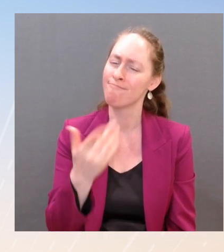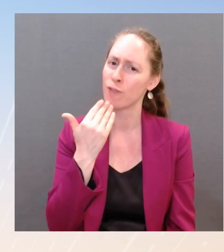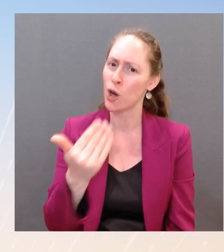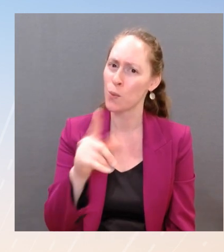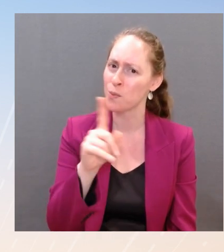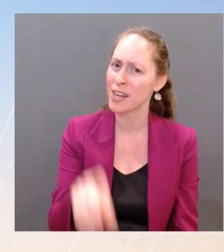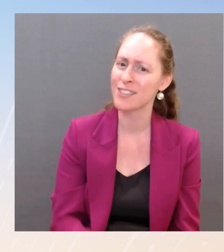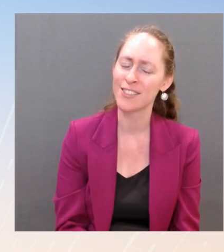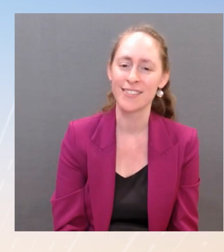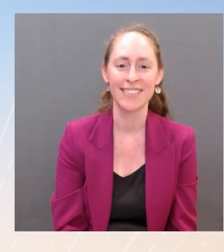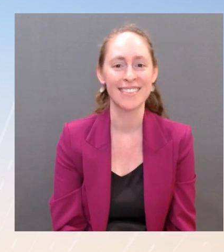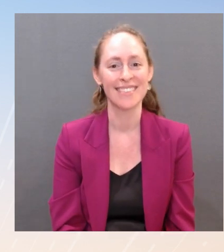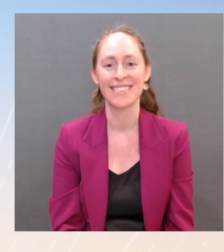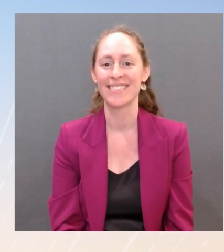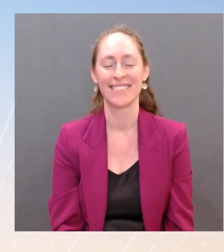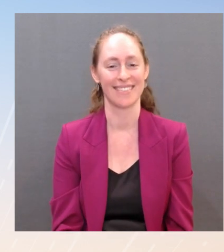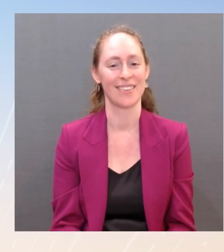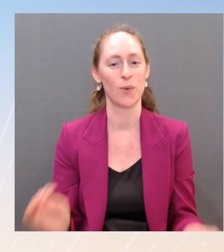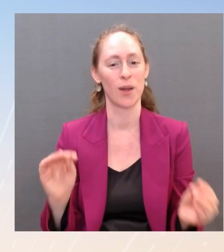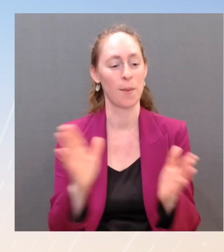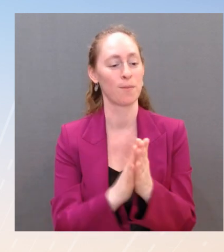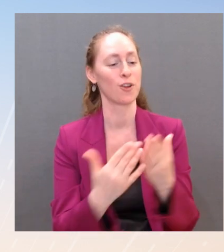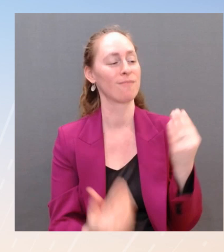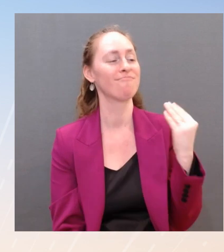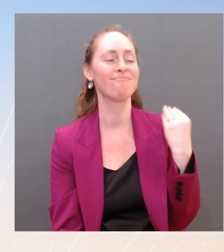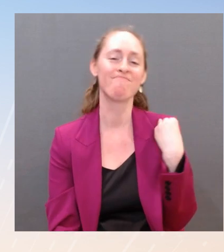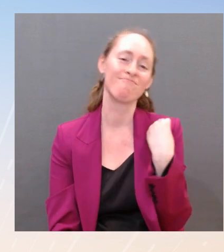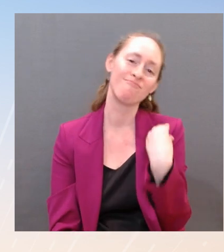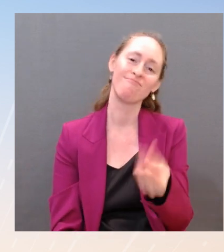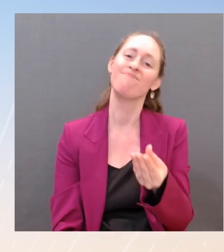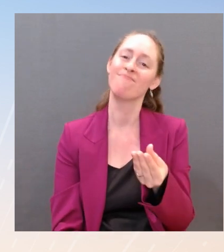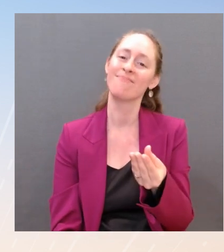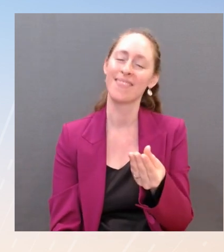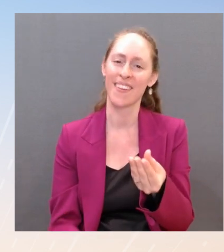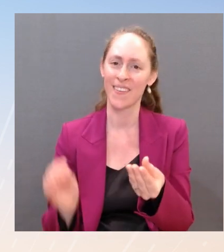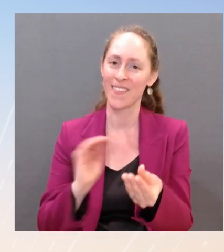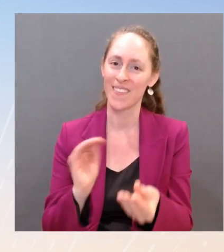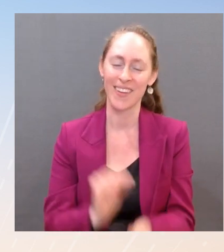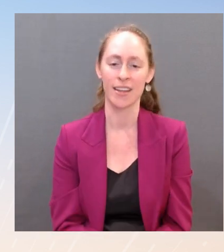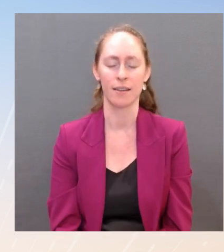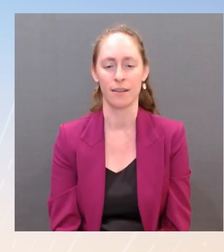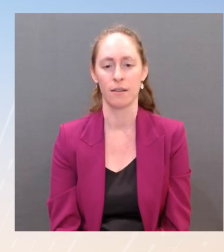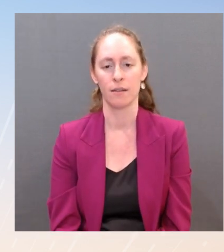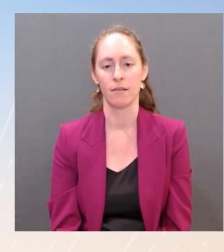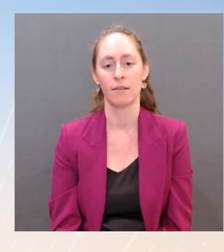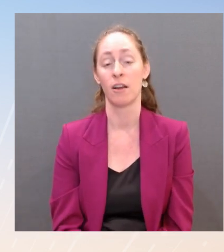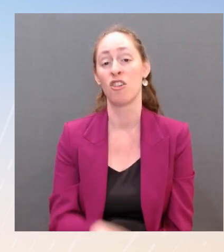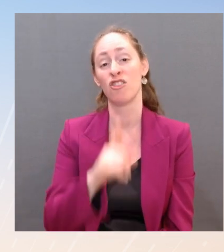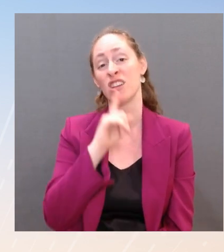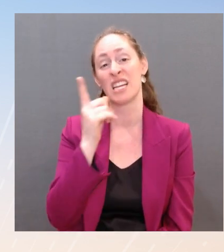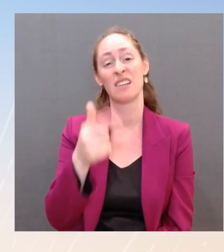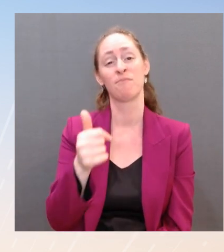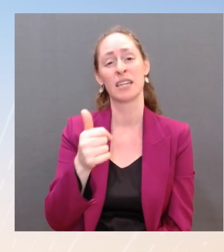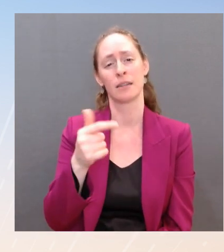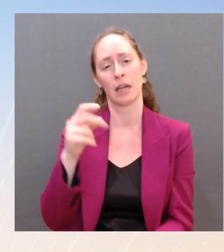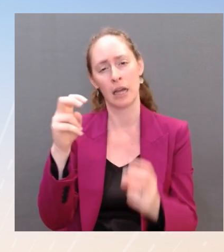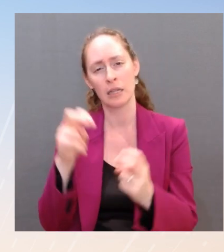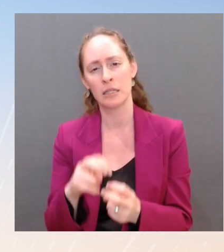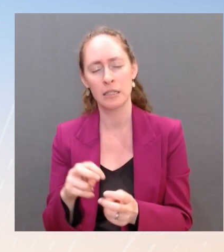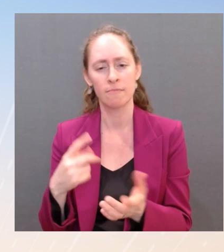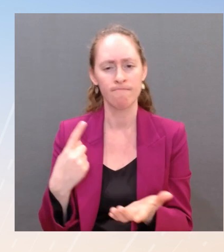all. I just sit down and have a conversation with him and say, "How are you feeling today? You know, it's okay if it's not